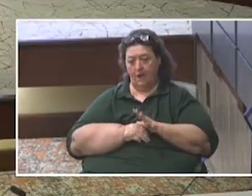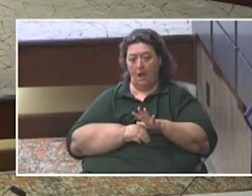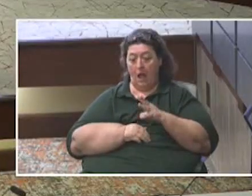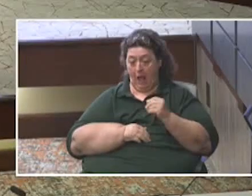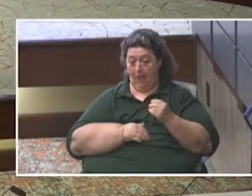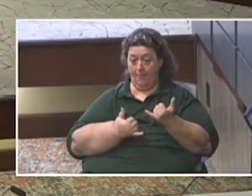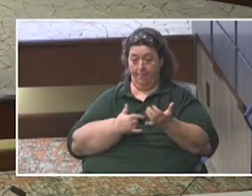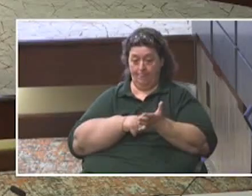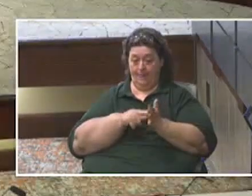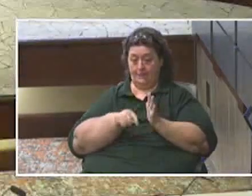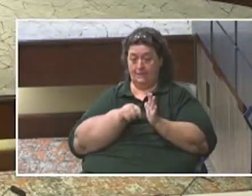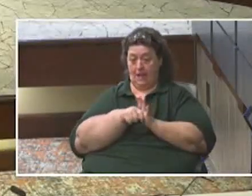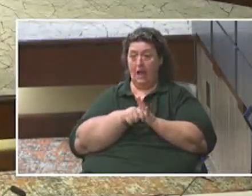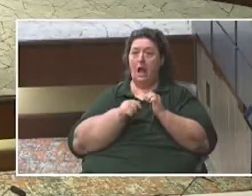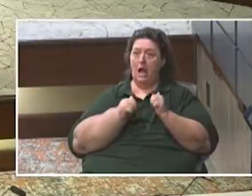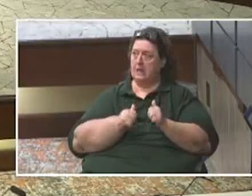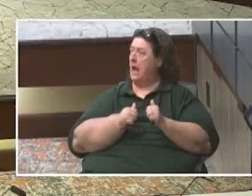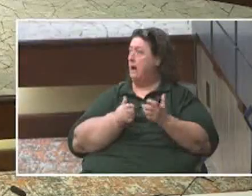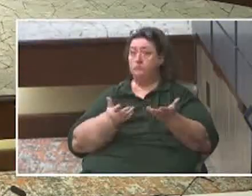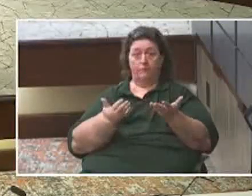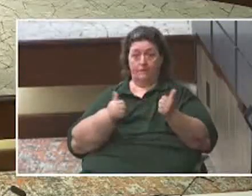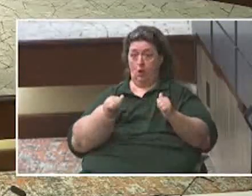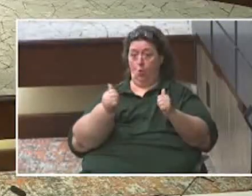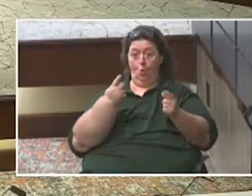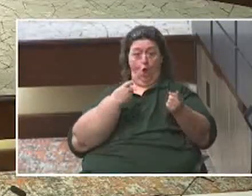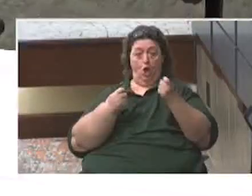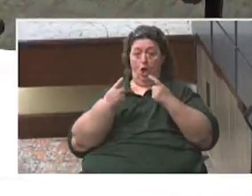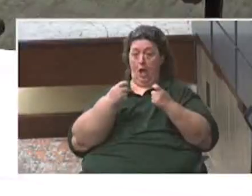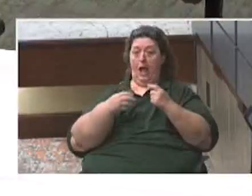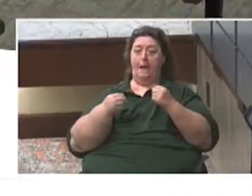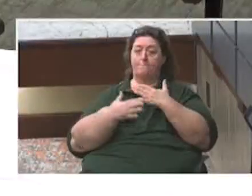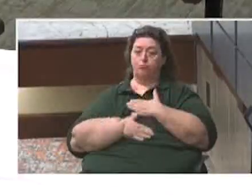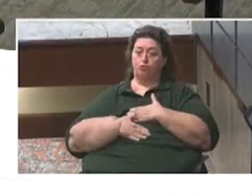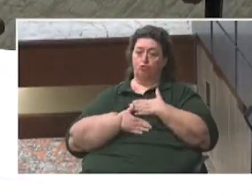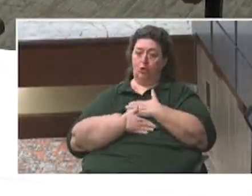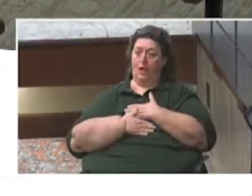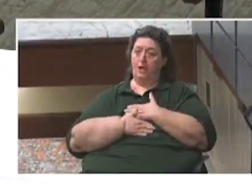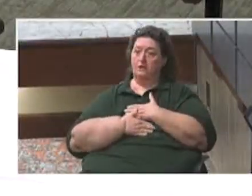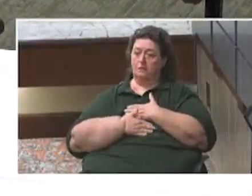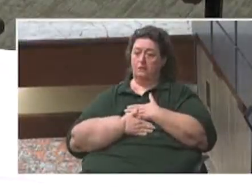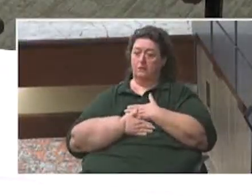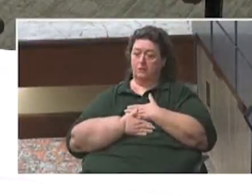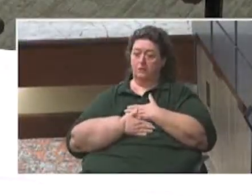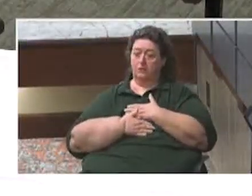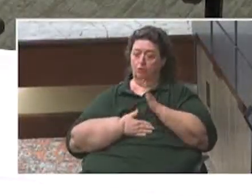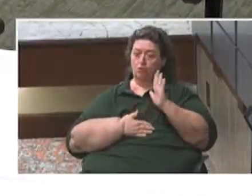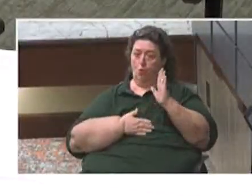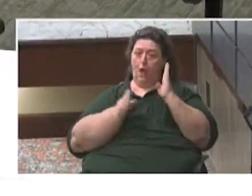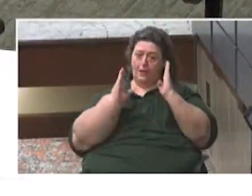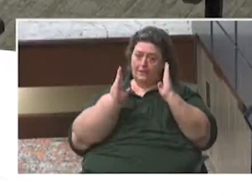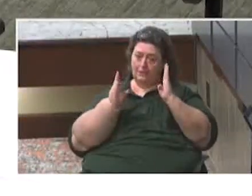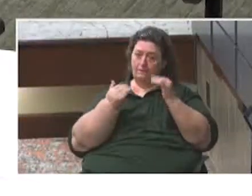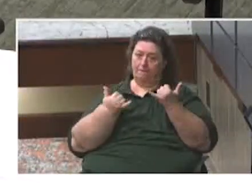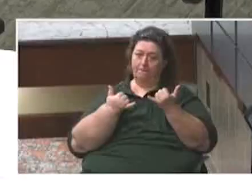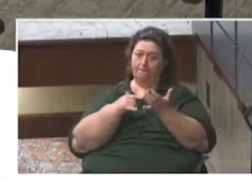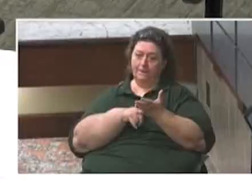And at this time, I can take any questions, and I appreciate your attention this